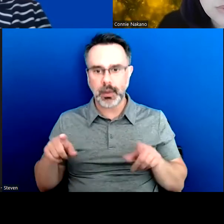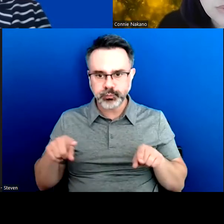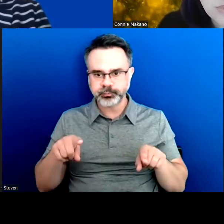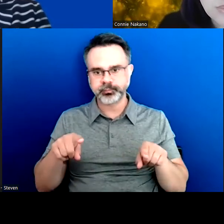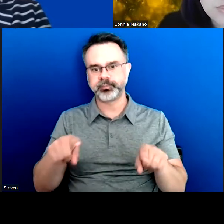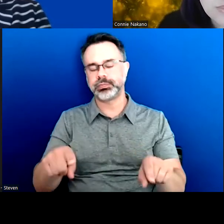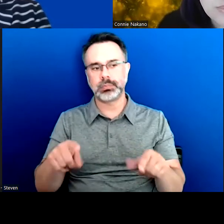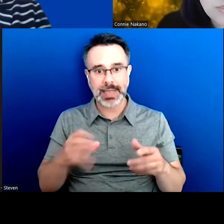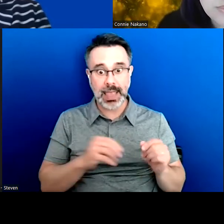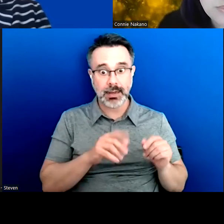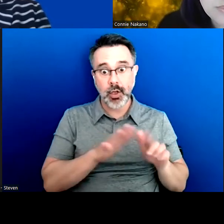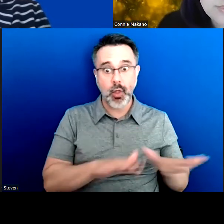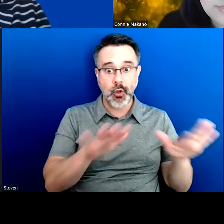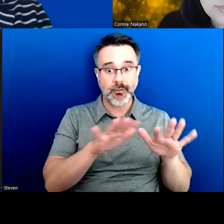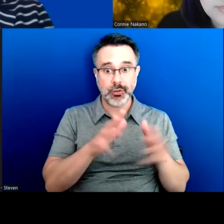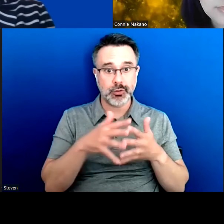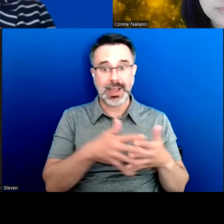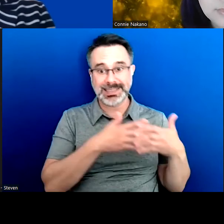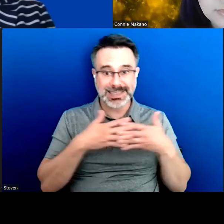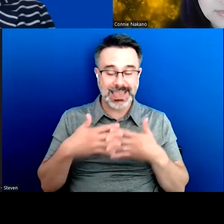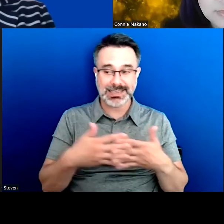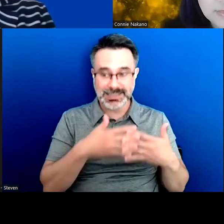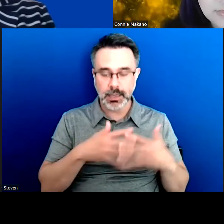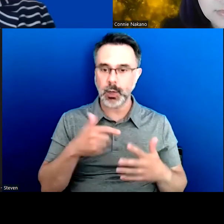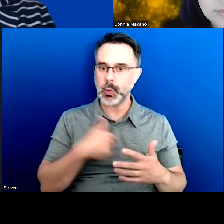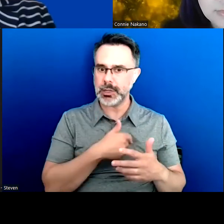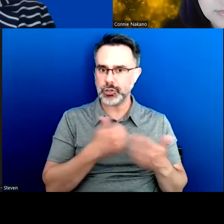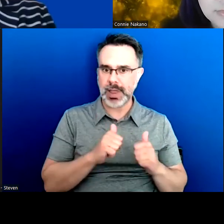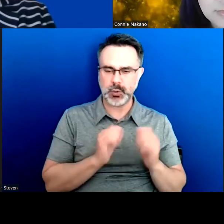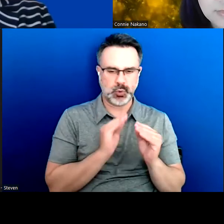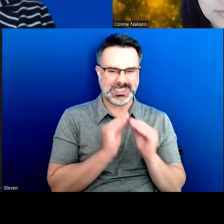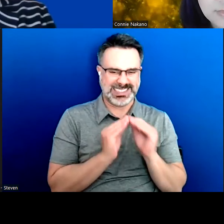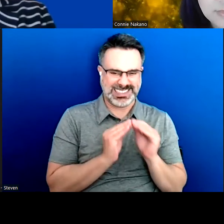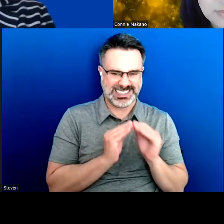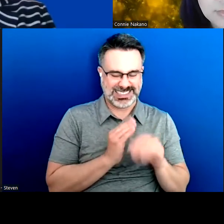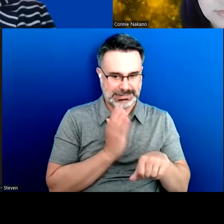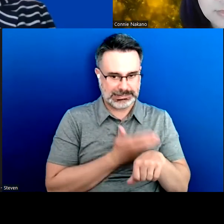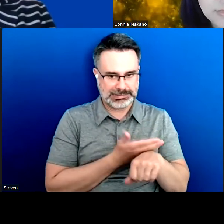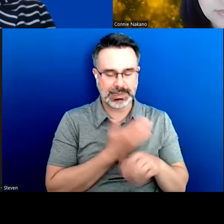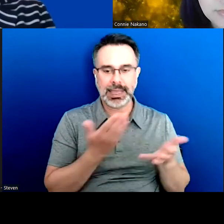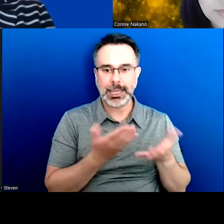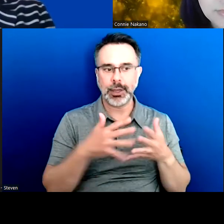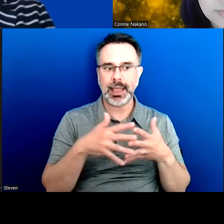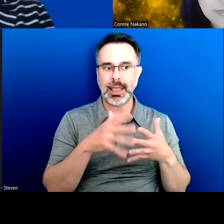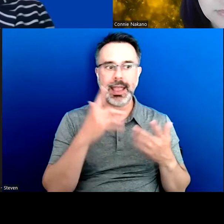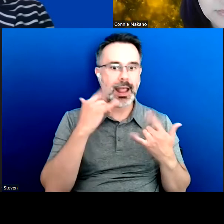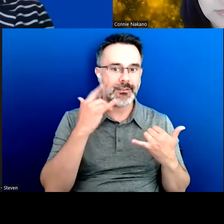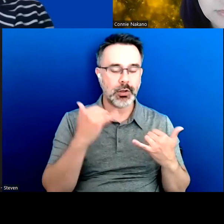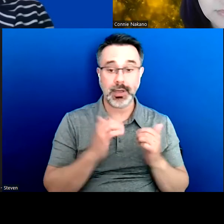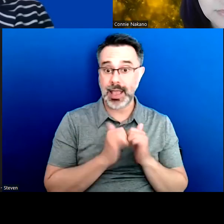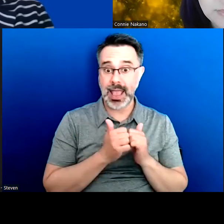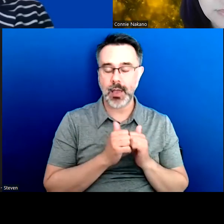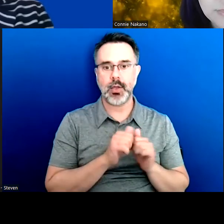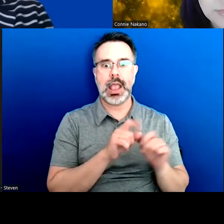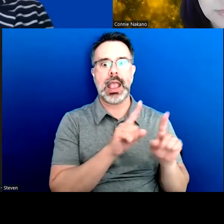all over the United States, right? And we are trying to get it right in California by asking people what the best way is